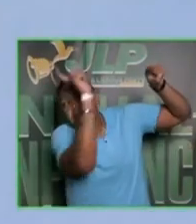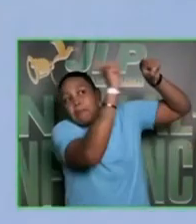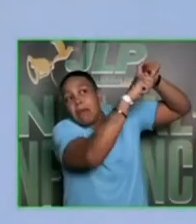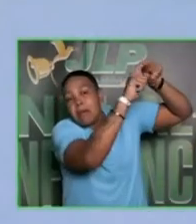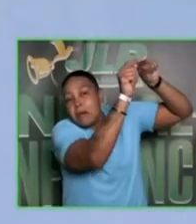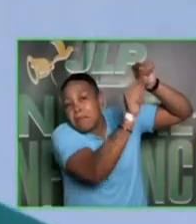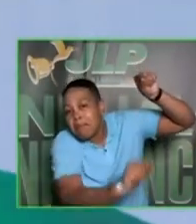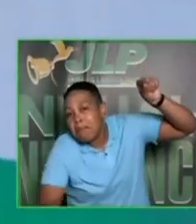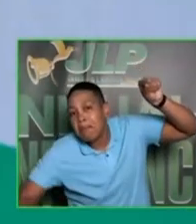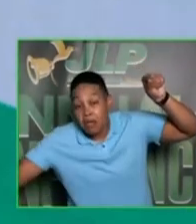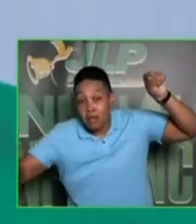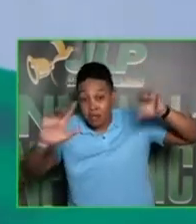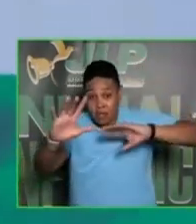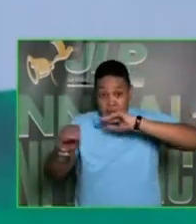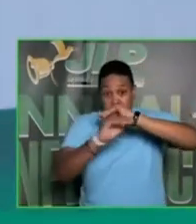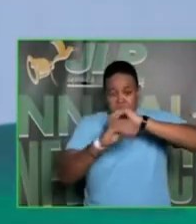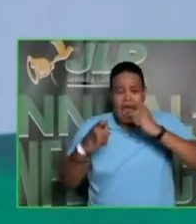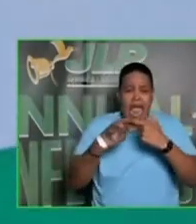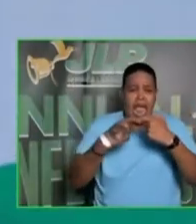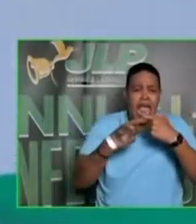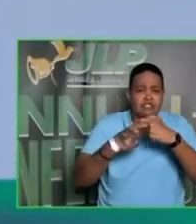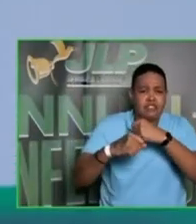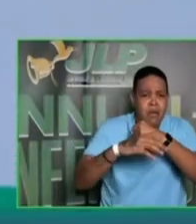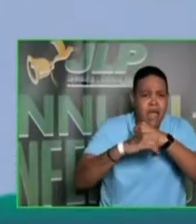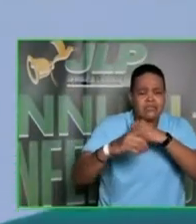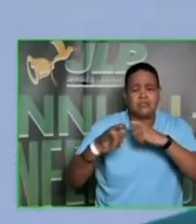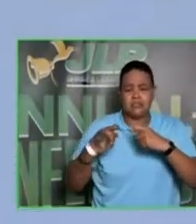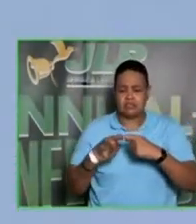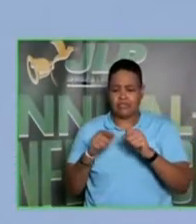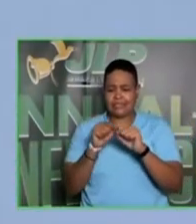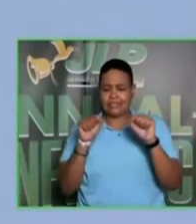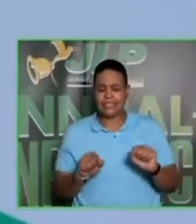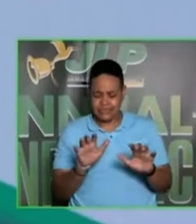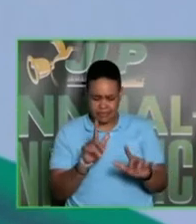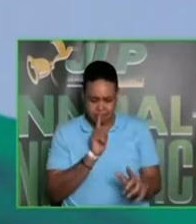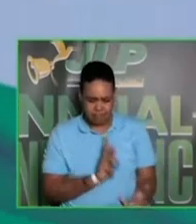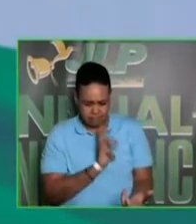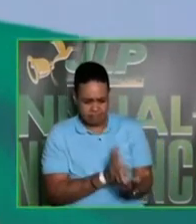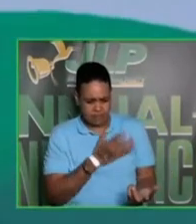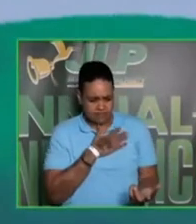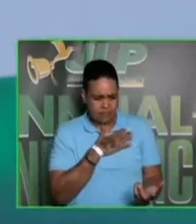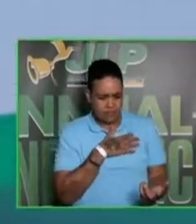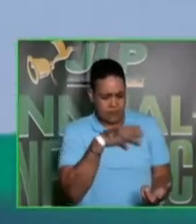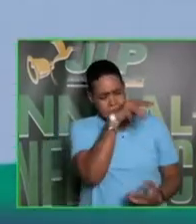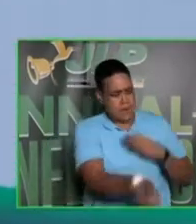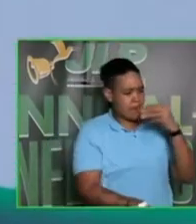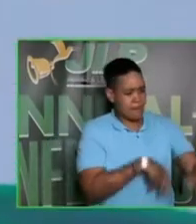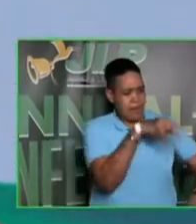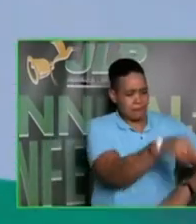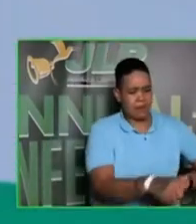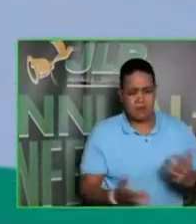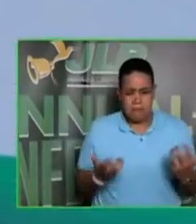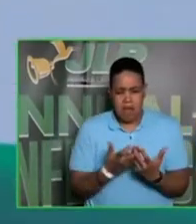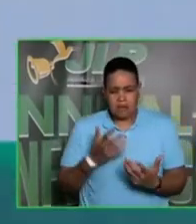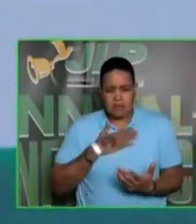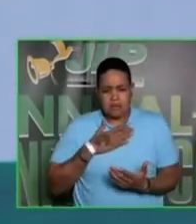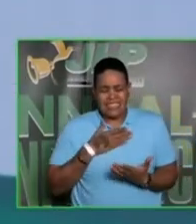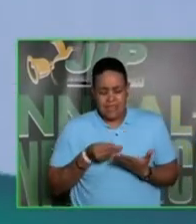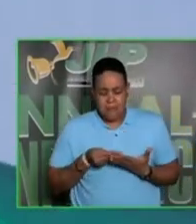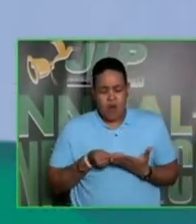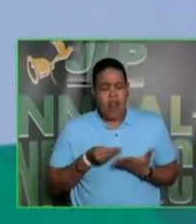an electricity market, an electricity system that allows them to pay within their